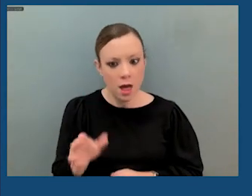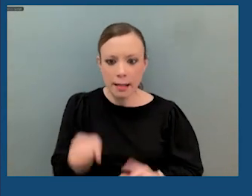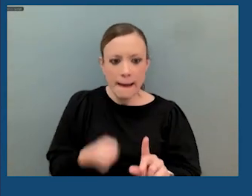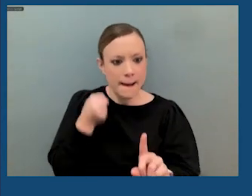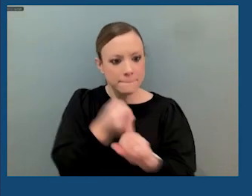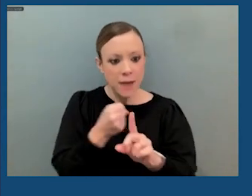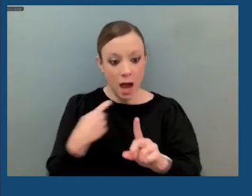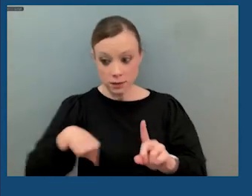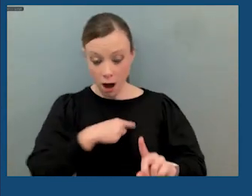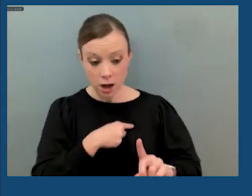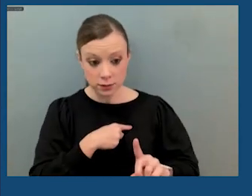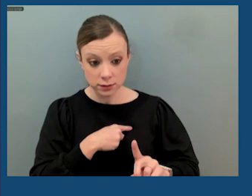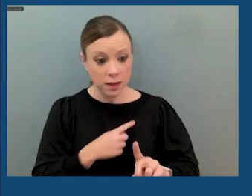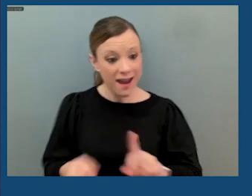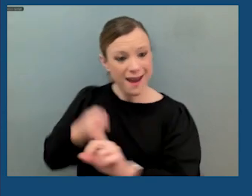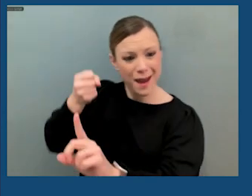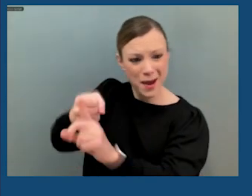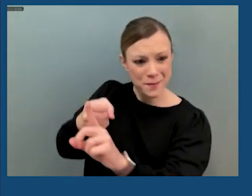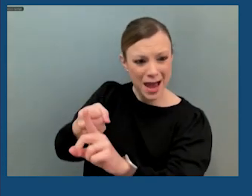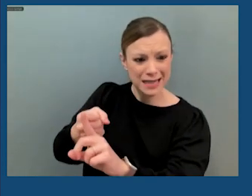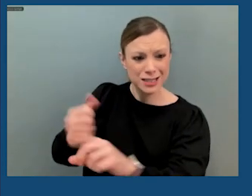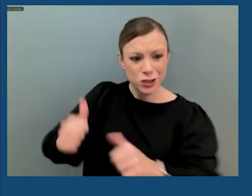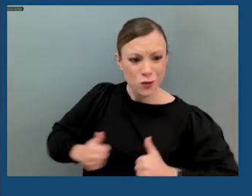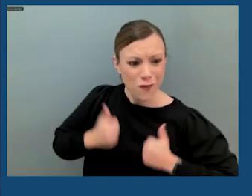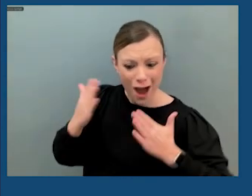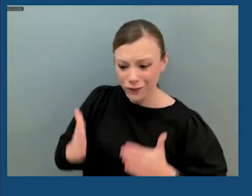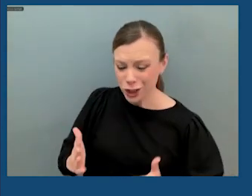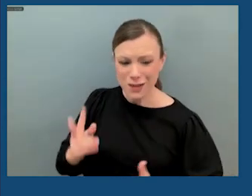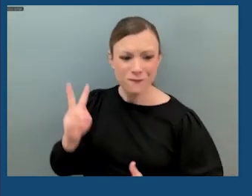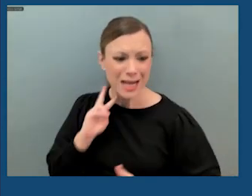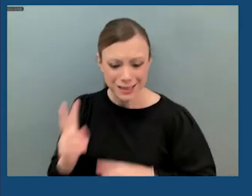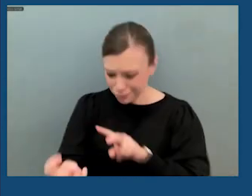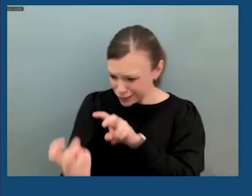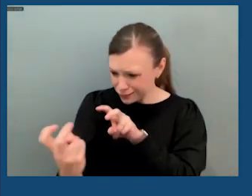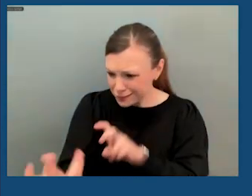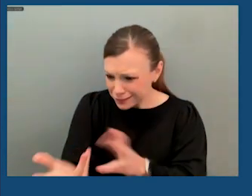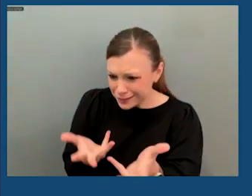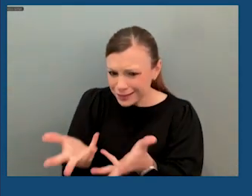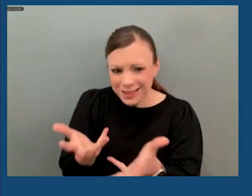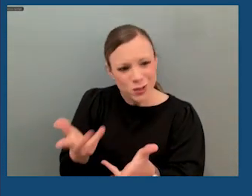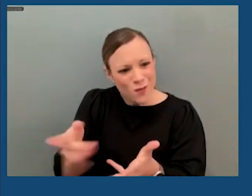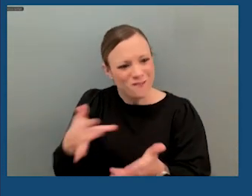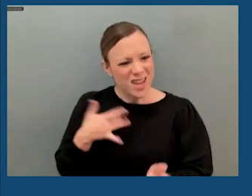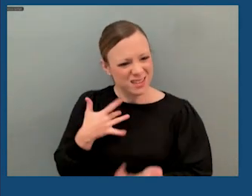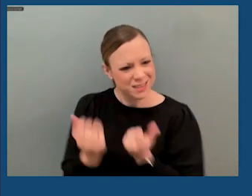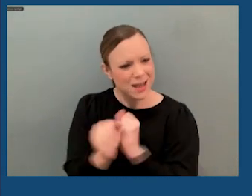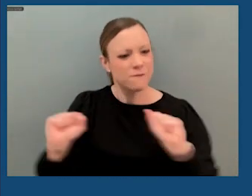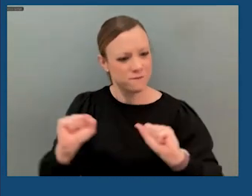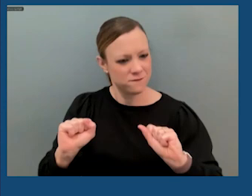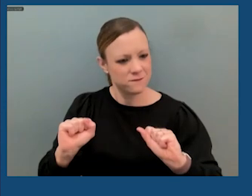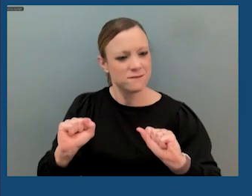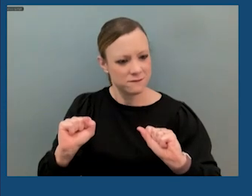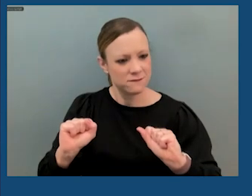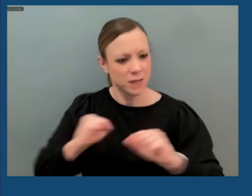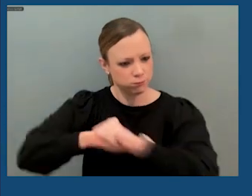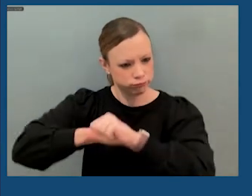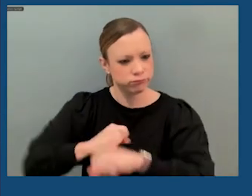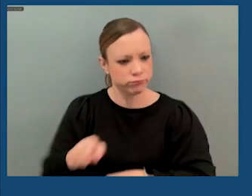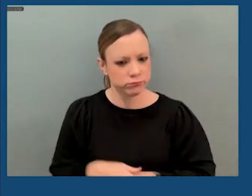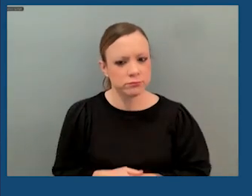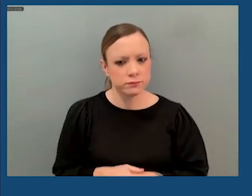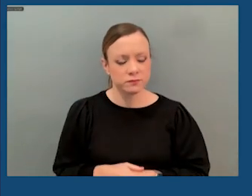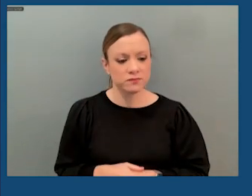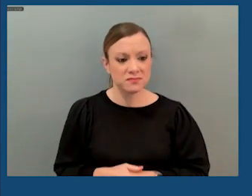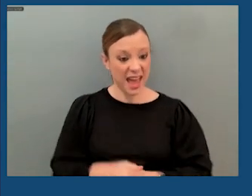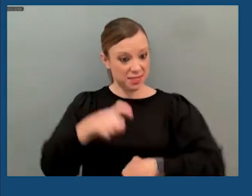and victims who we have to sit across from and who we're working with day in and day out. And the time is really now. I